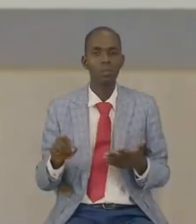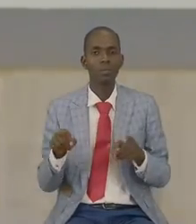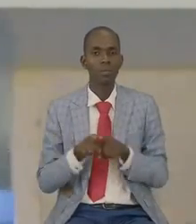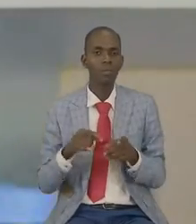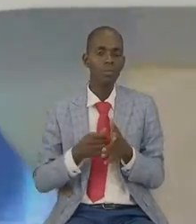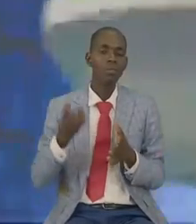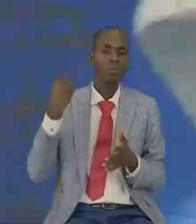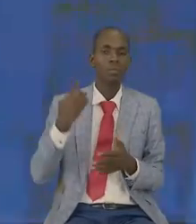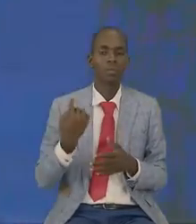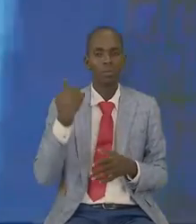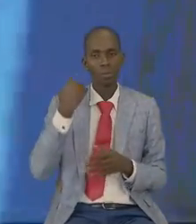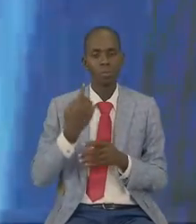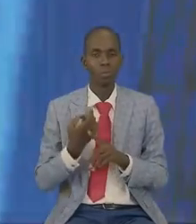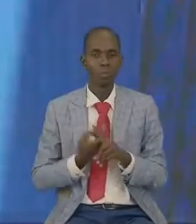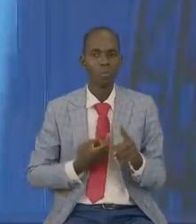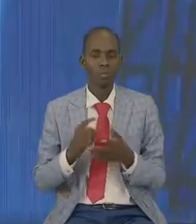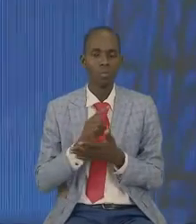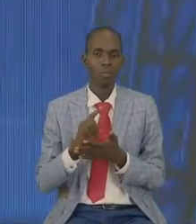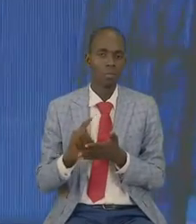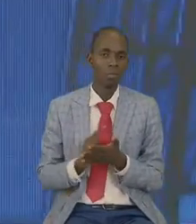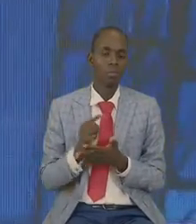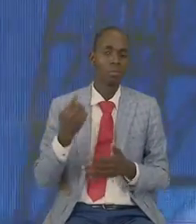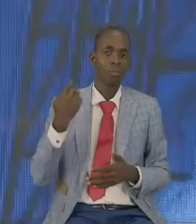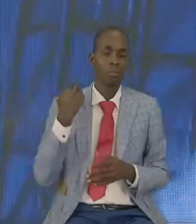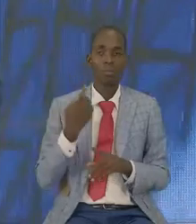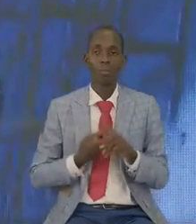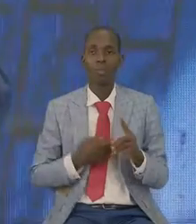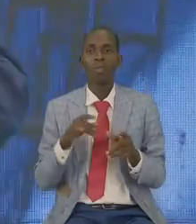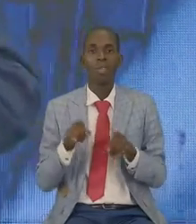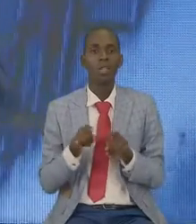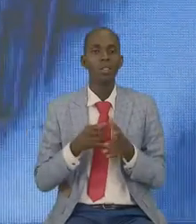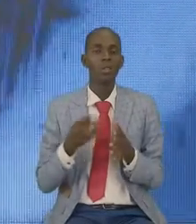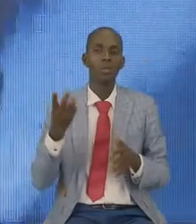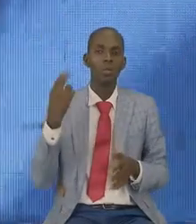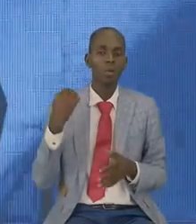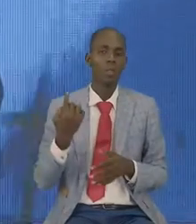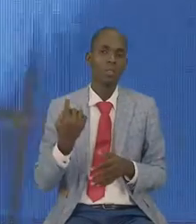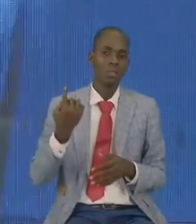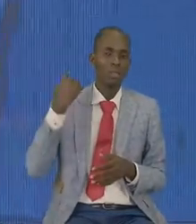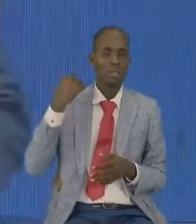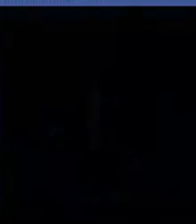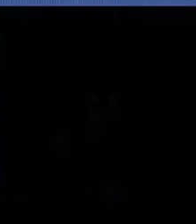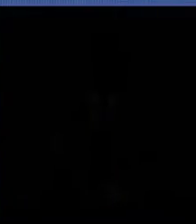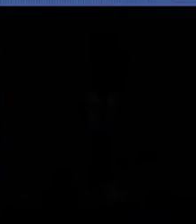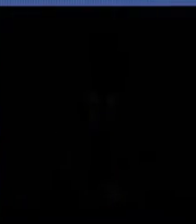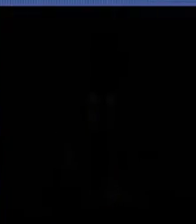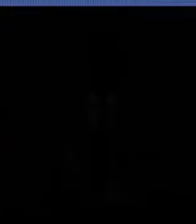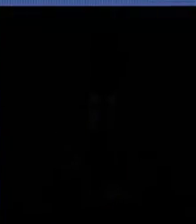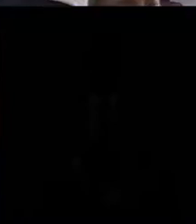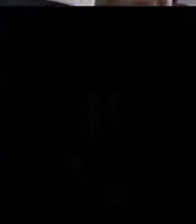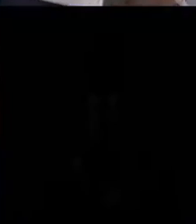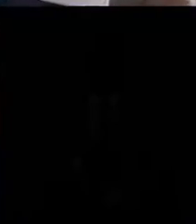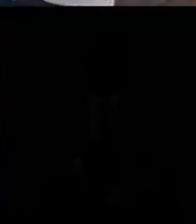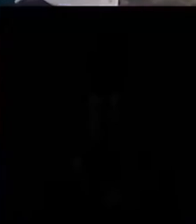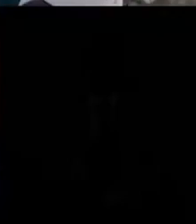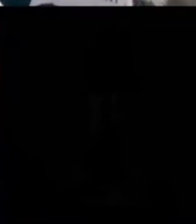month, like it was last year, that it was last decade. All those things, everything will calm